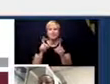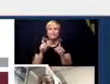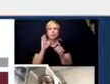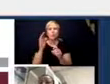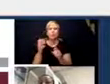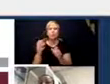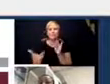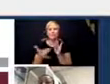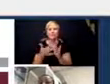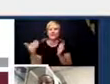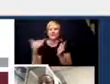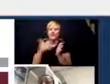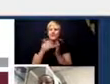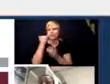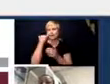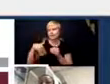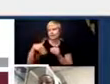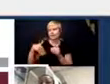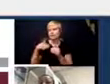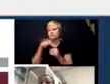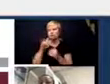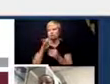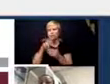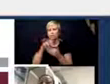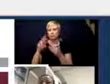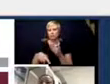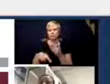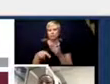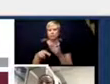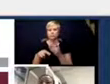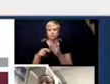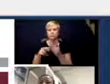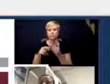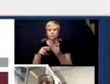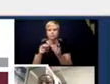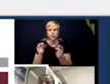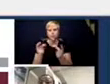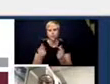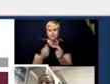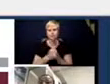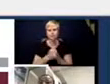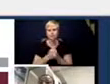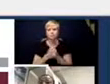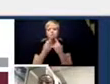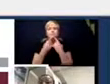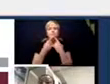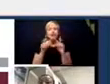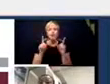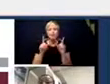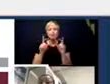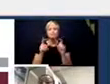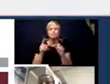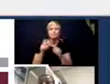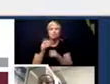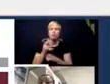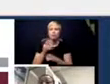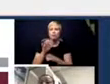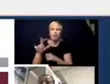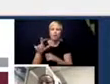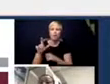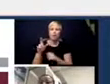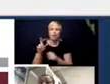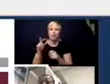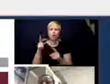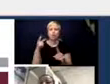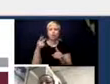don't get lab results within a time frame that's reasonable. Finally, the overall goal is beyond flattening the curve is to